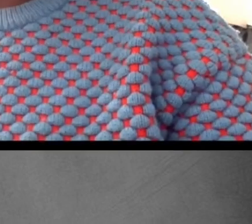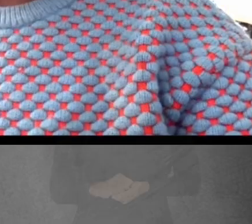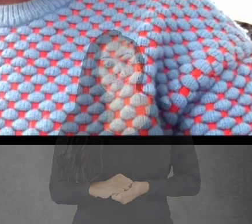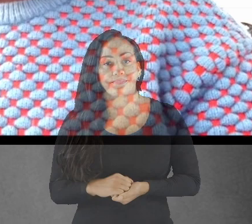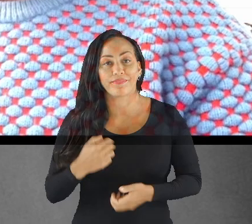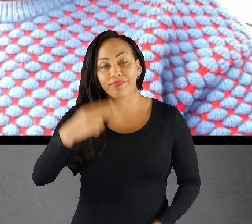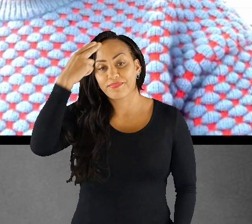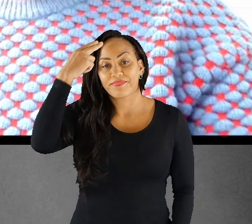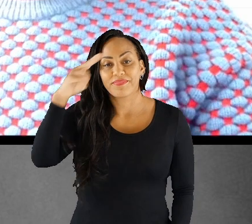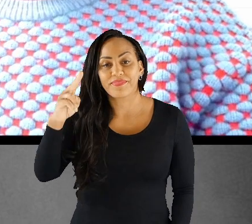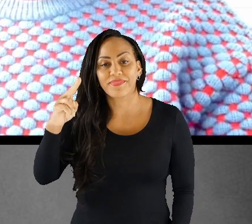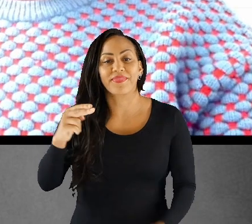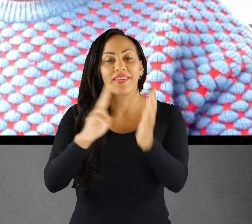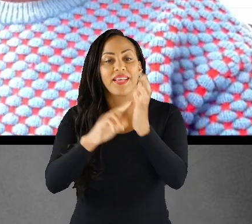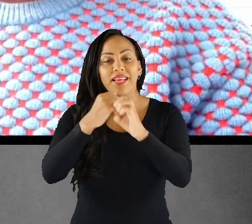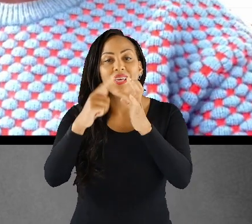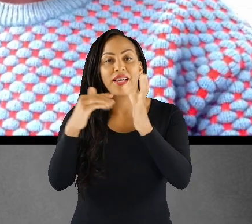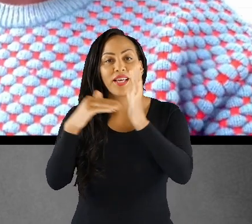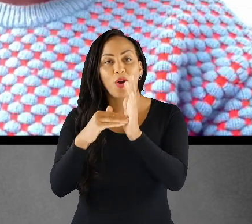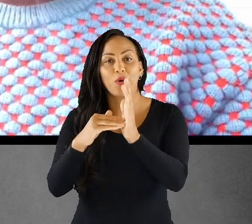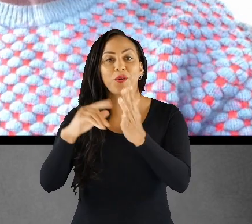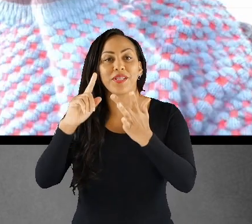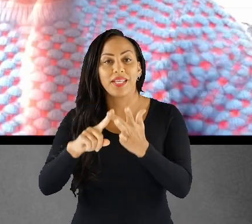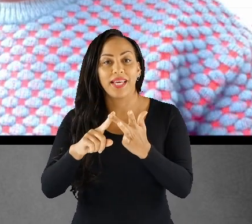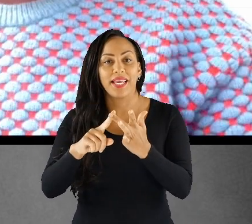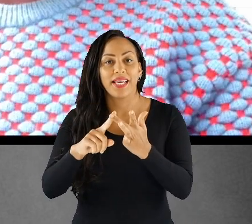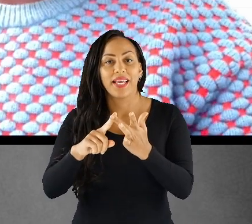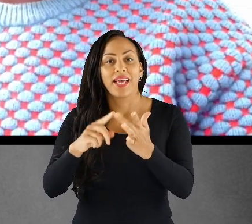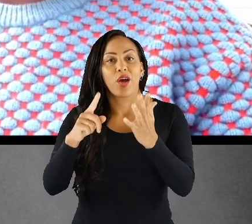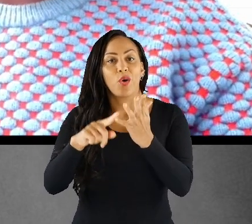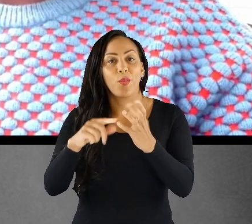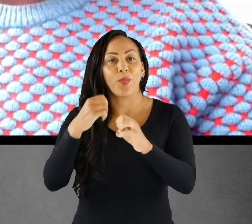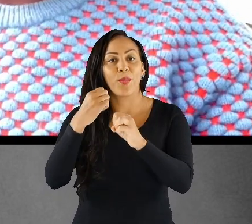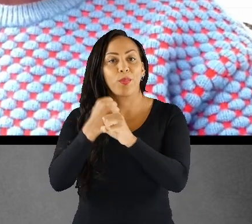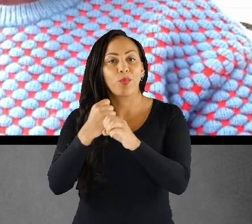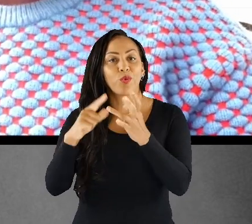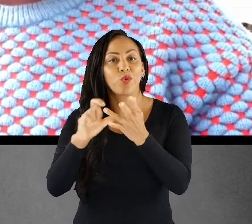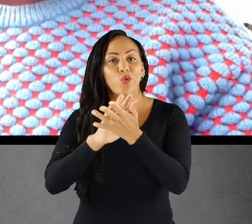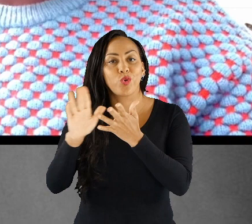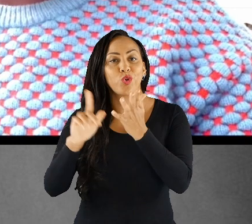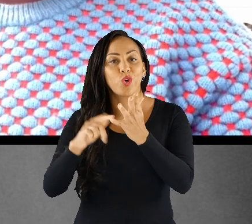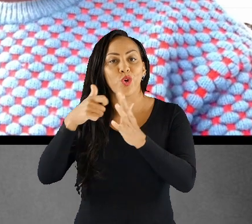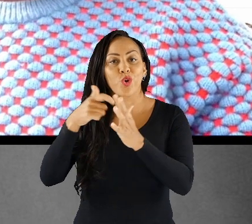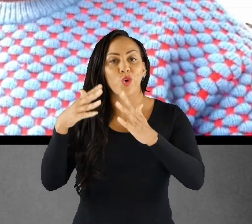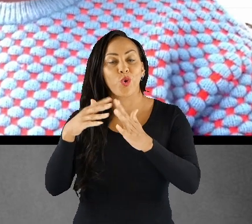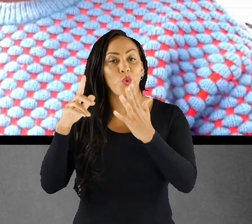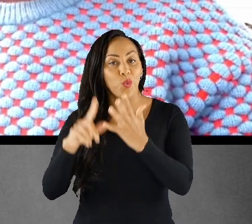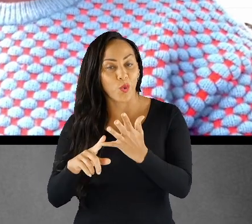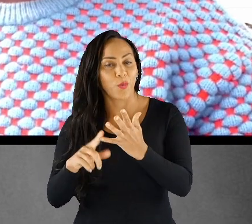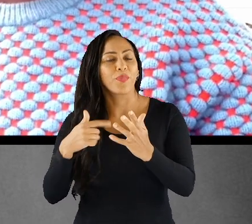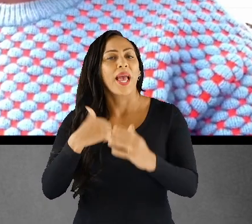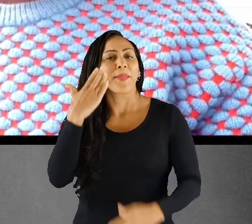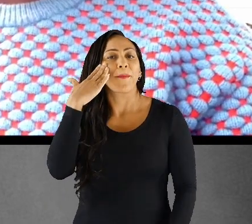Okay. My name is Ngozi Ugochukwu. I am a Black woman